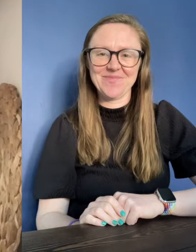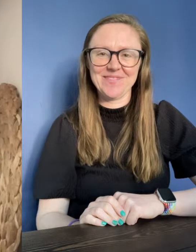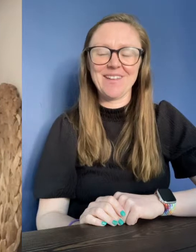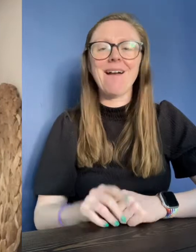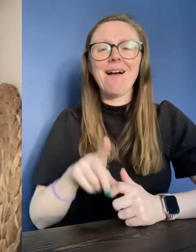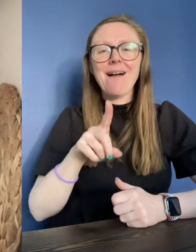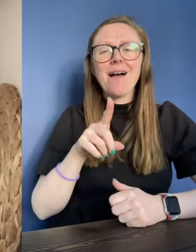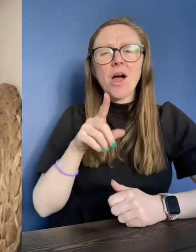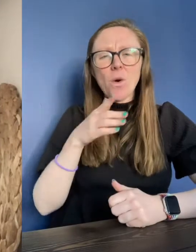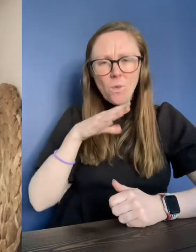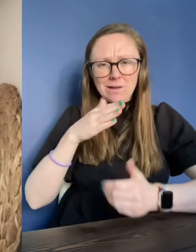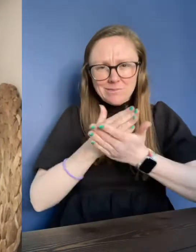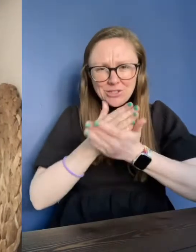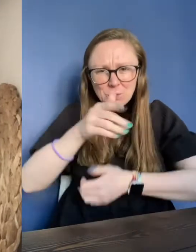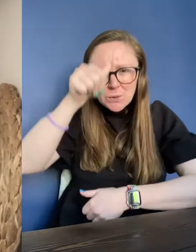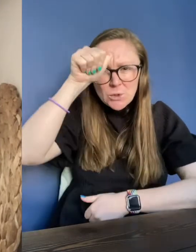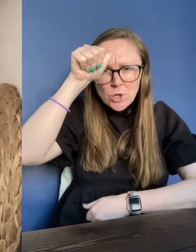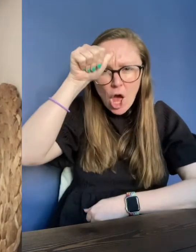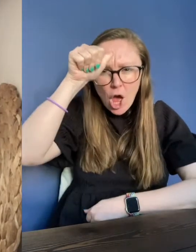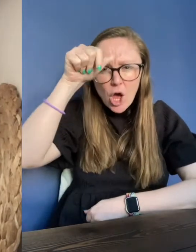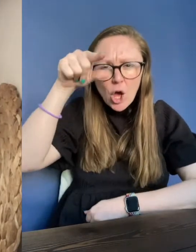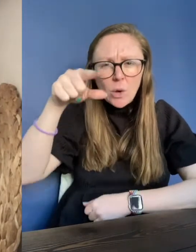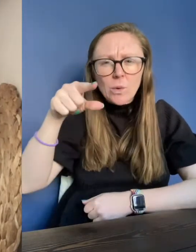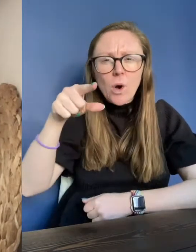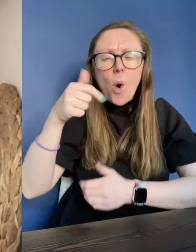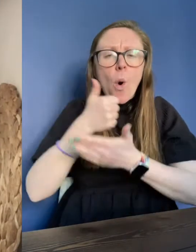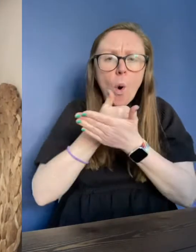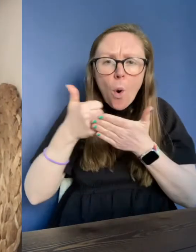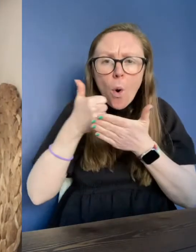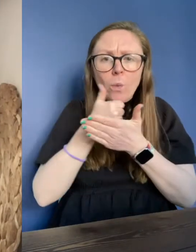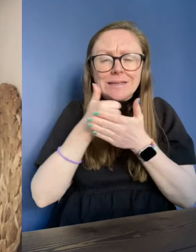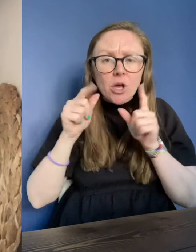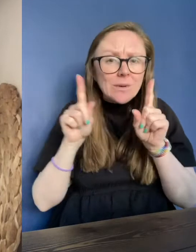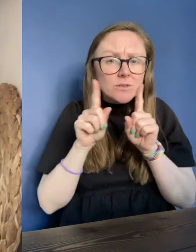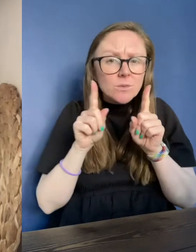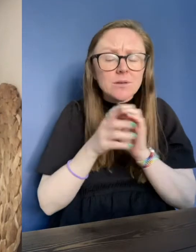Just a quick reminder while I'm pouring here, just to always be